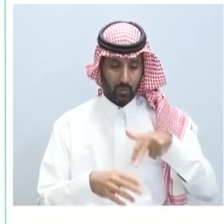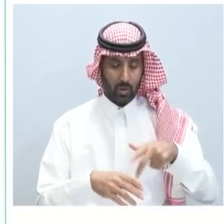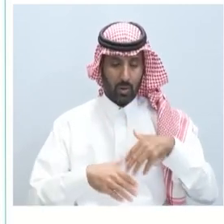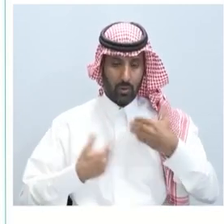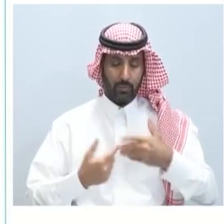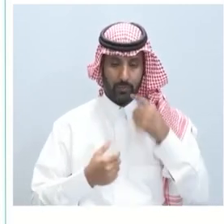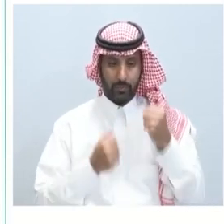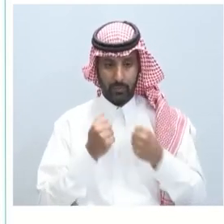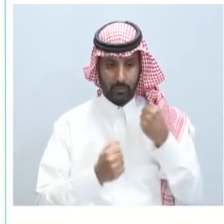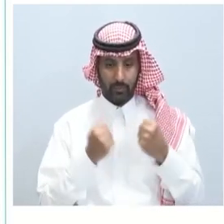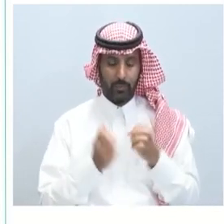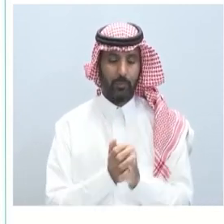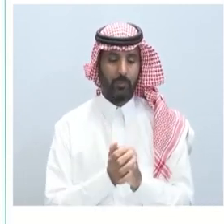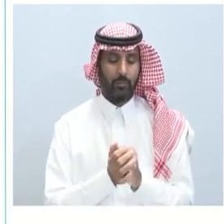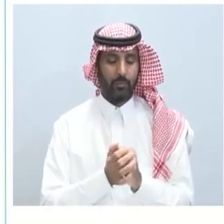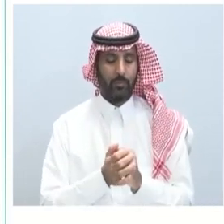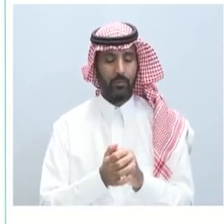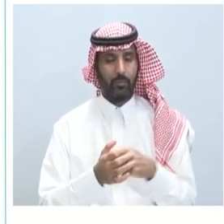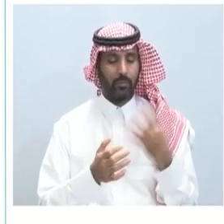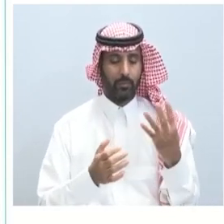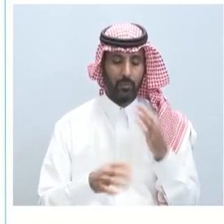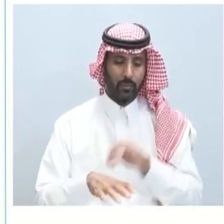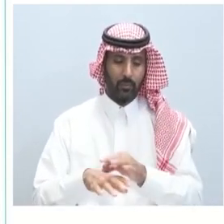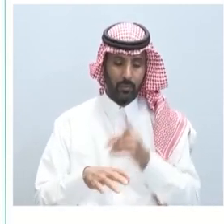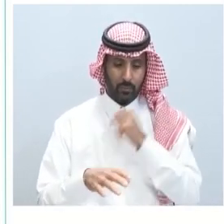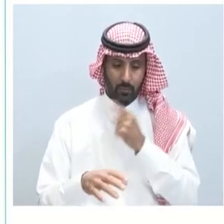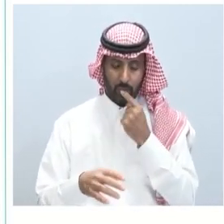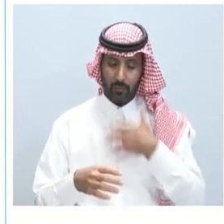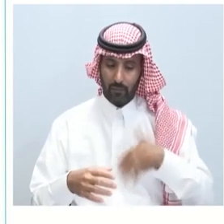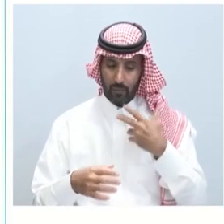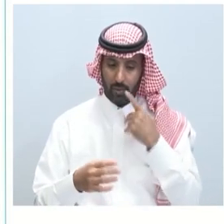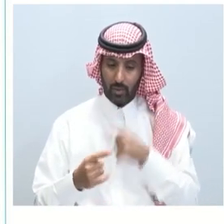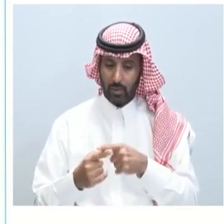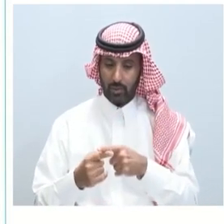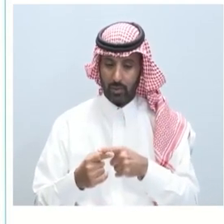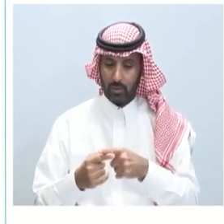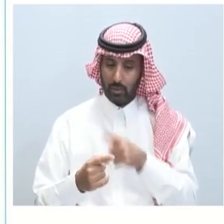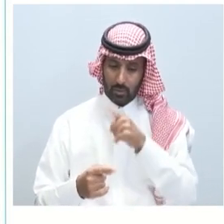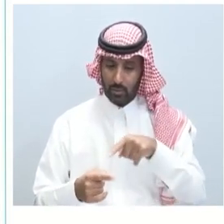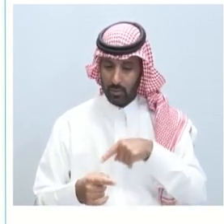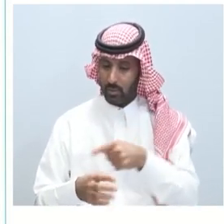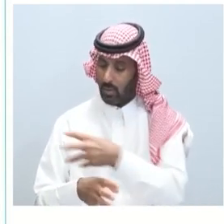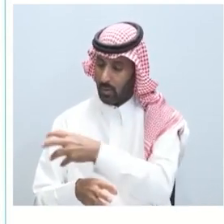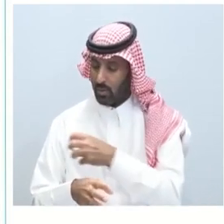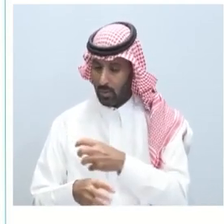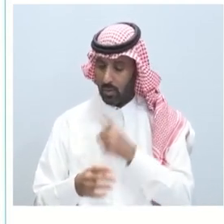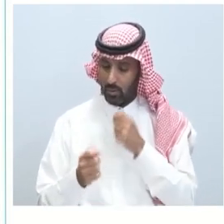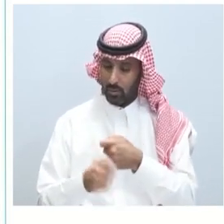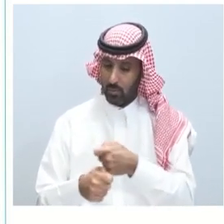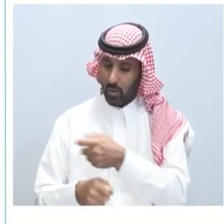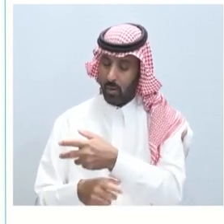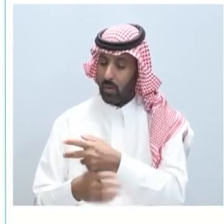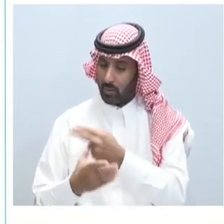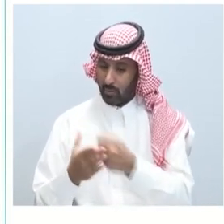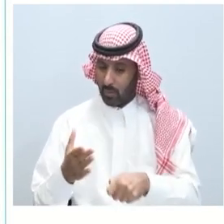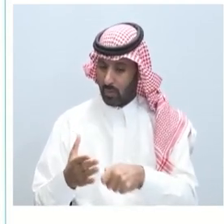and get some exercise. Number four, people should feel that it's wrong to buy stolen goods.